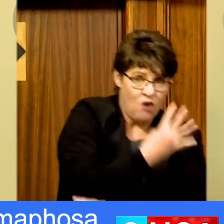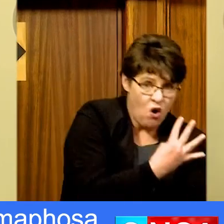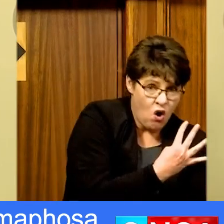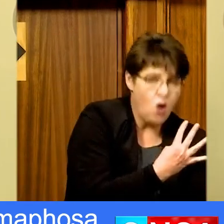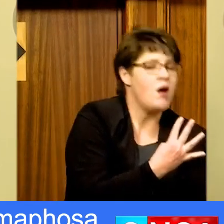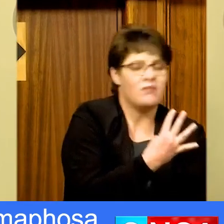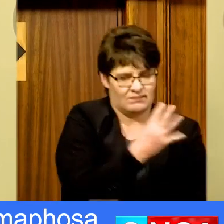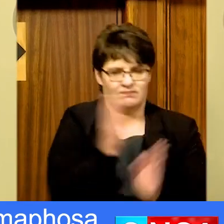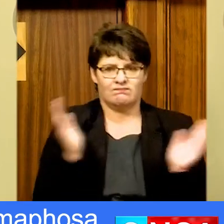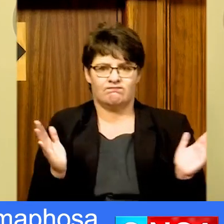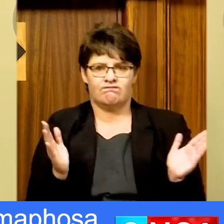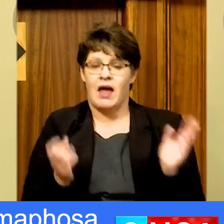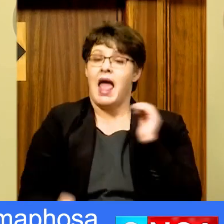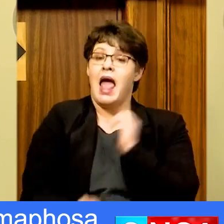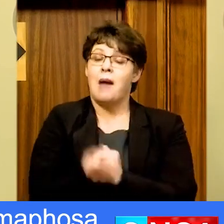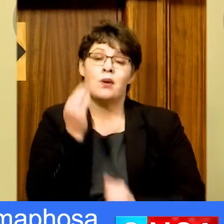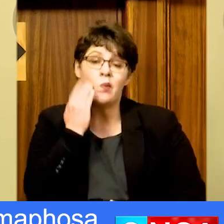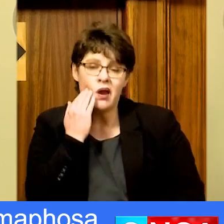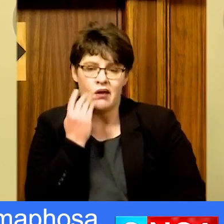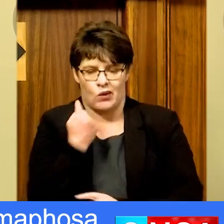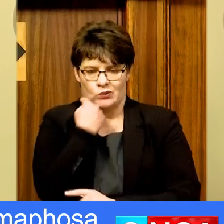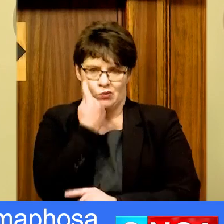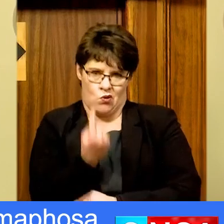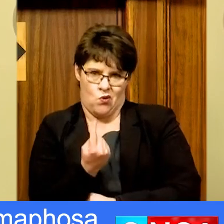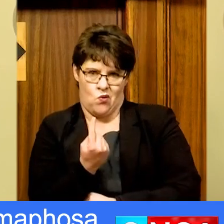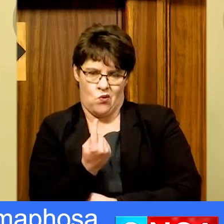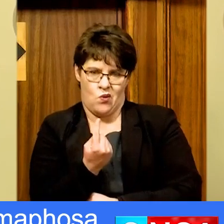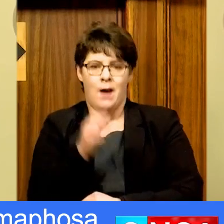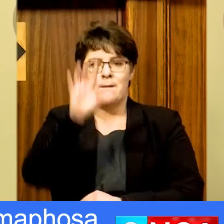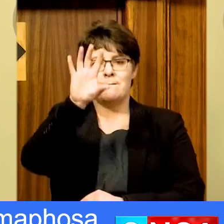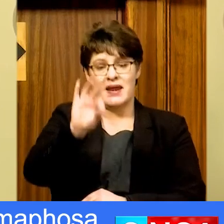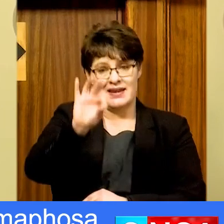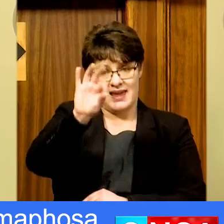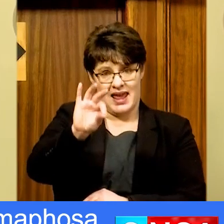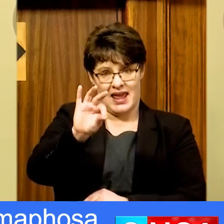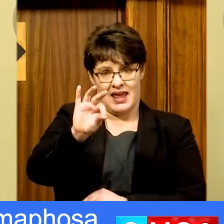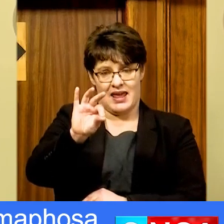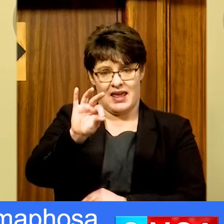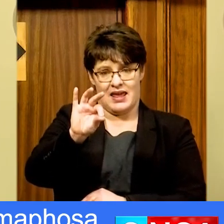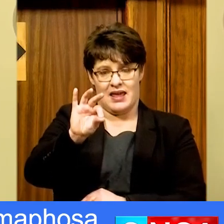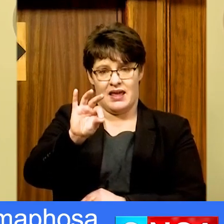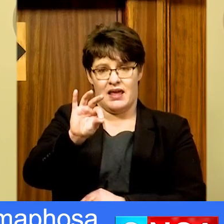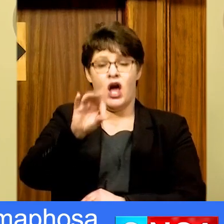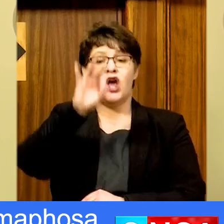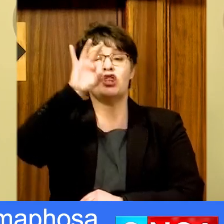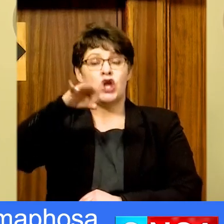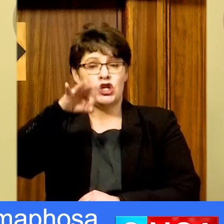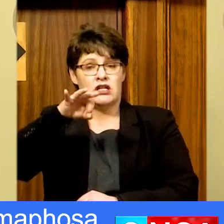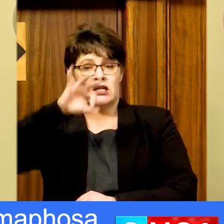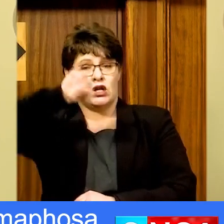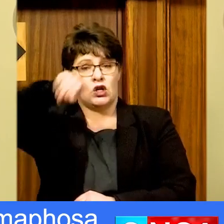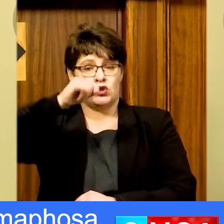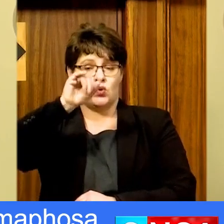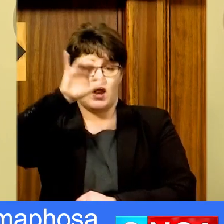take effect from tomorrow, Monday the 13th, 2020 at 9